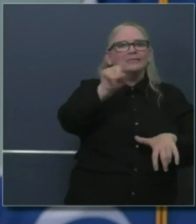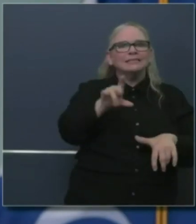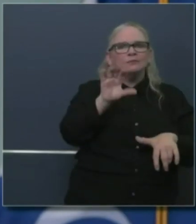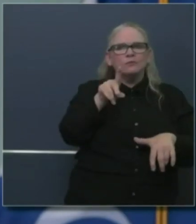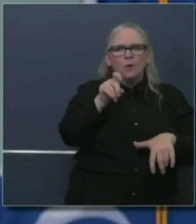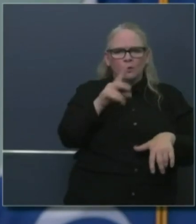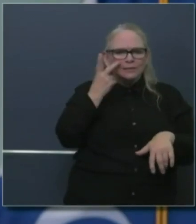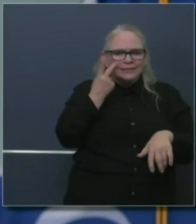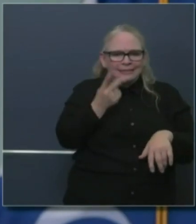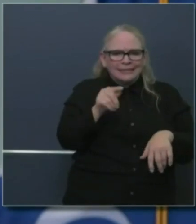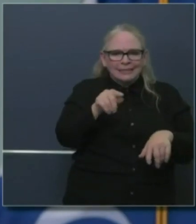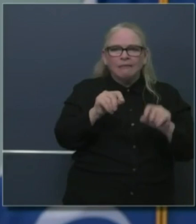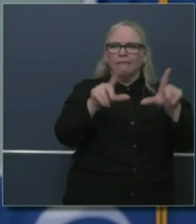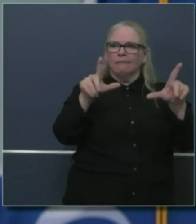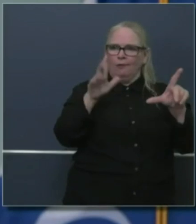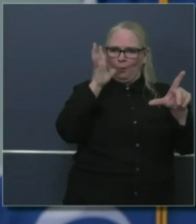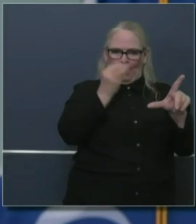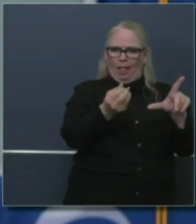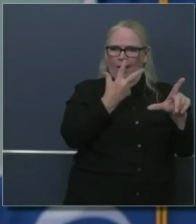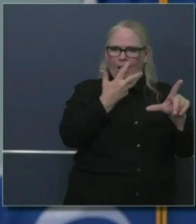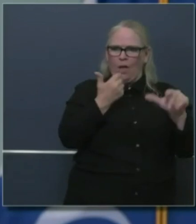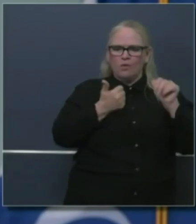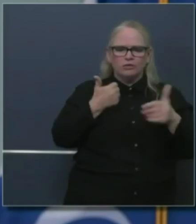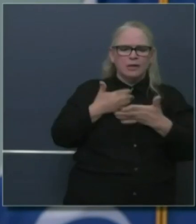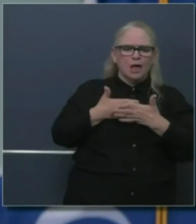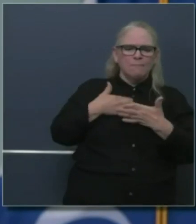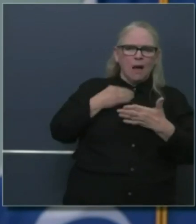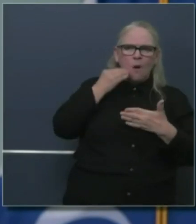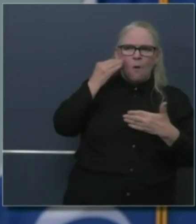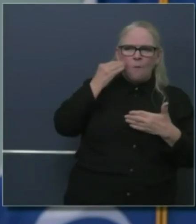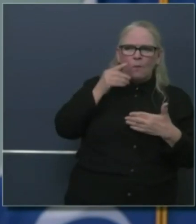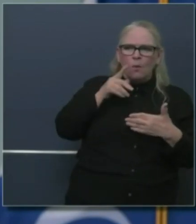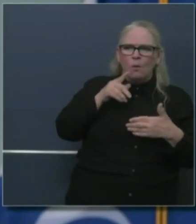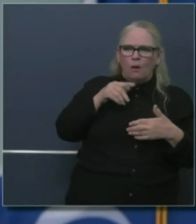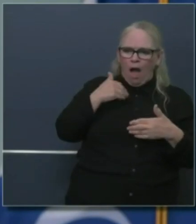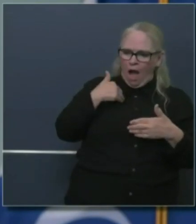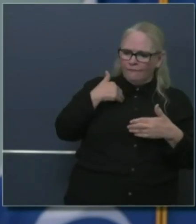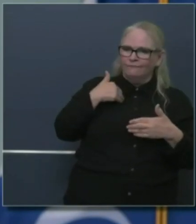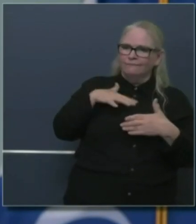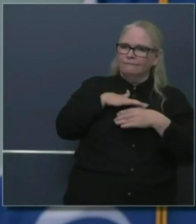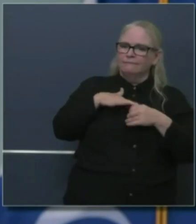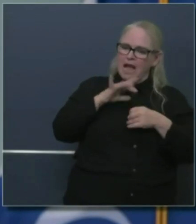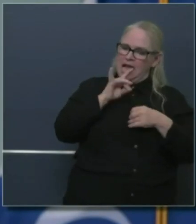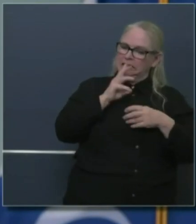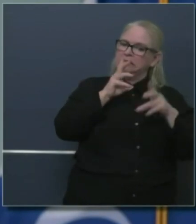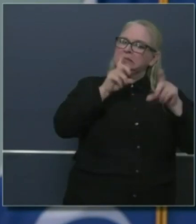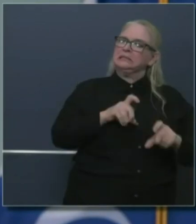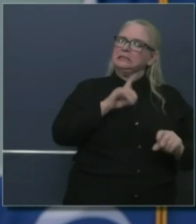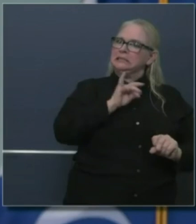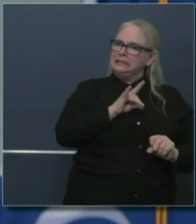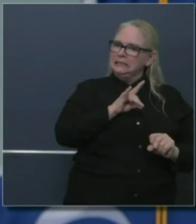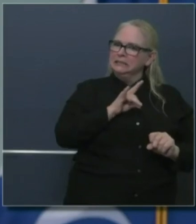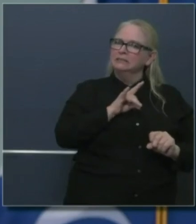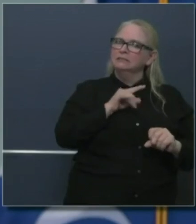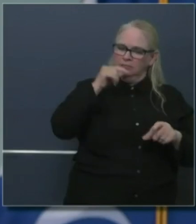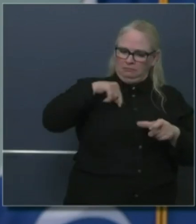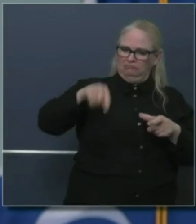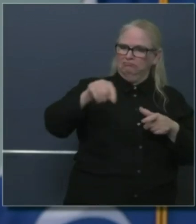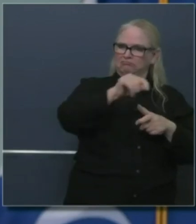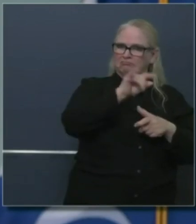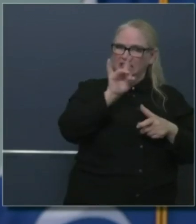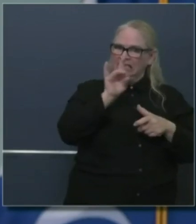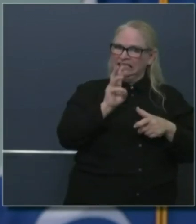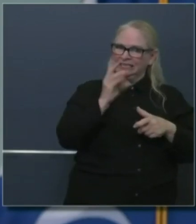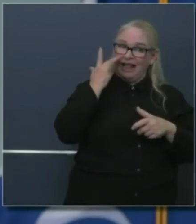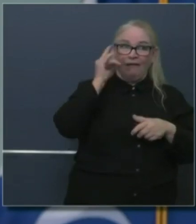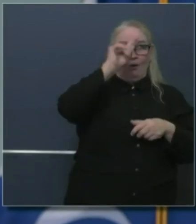testing facility. We got these 86 new testing sites being distributed all throughout the state of California. Almost all of them are in place. There was